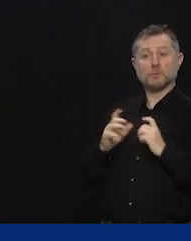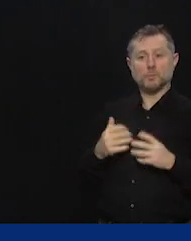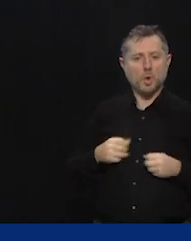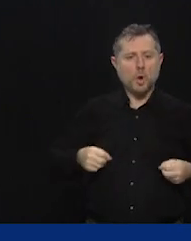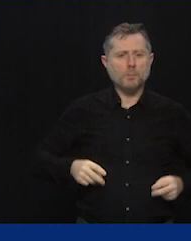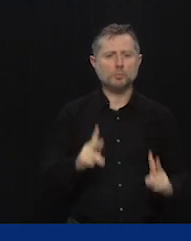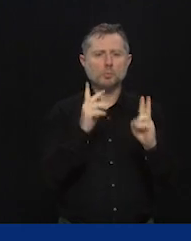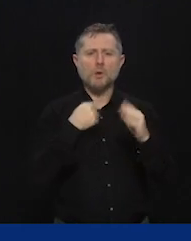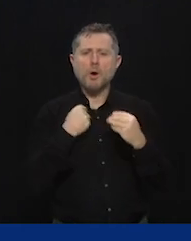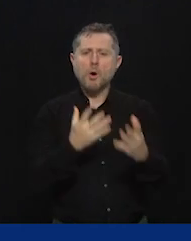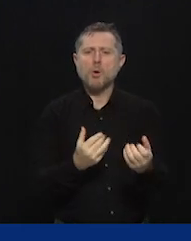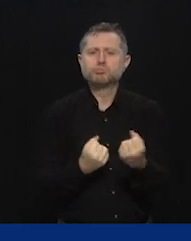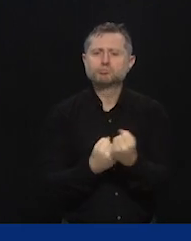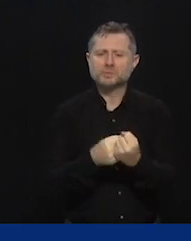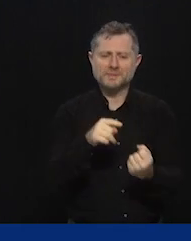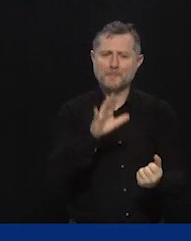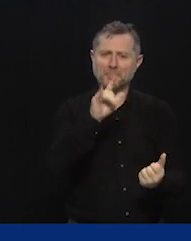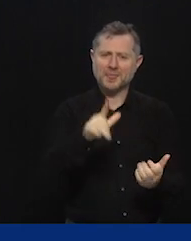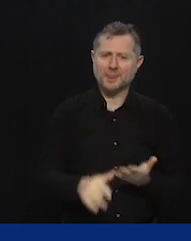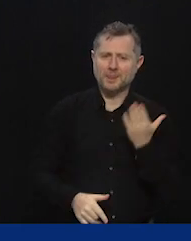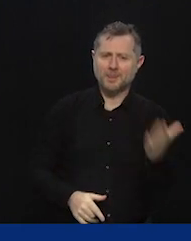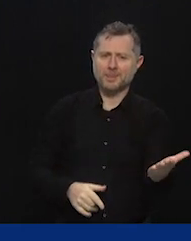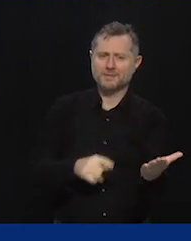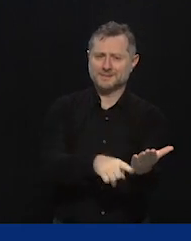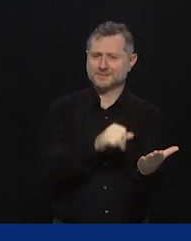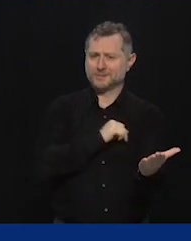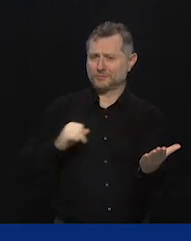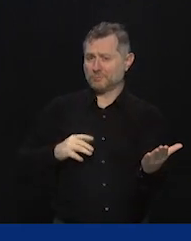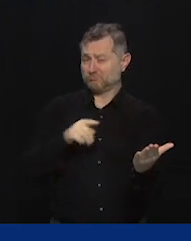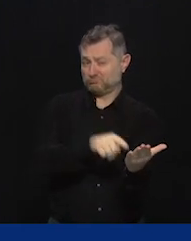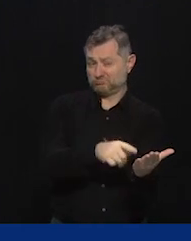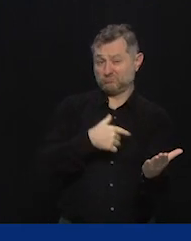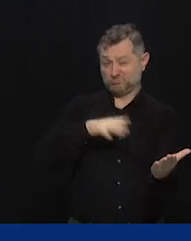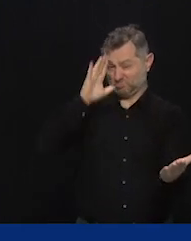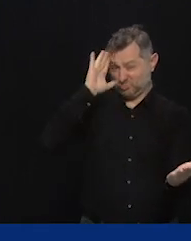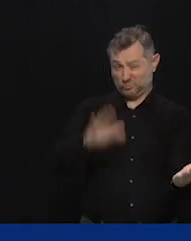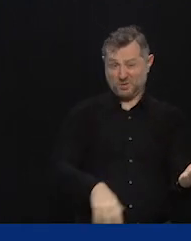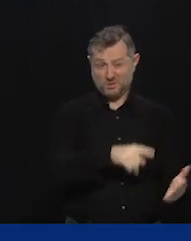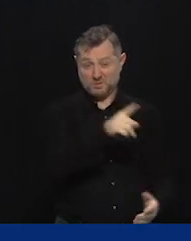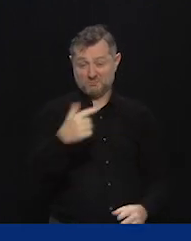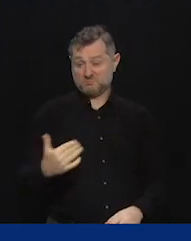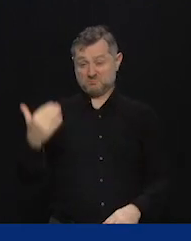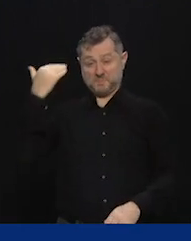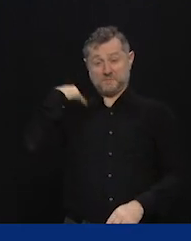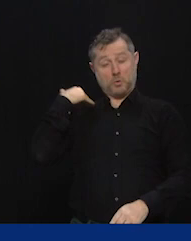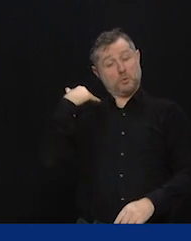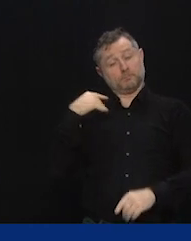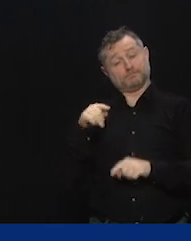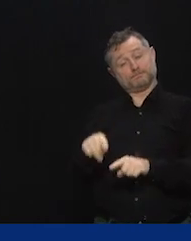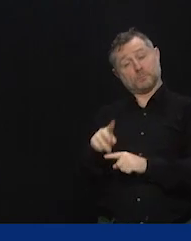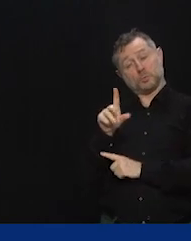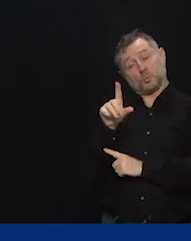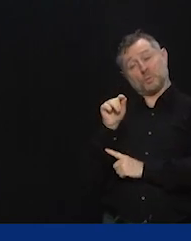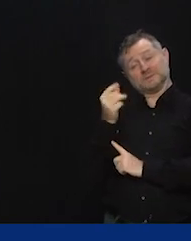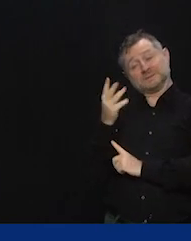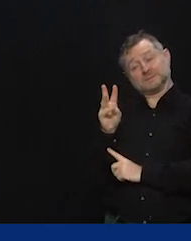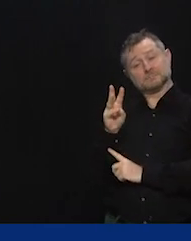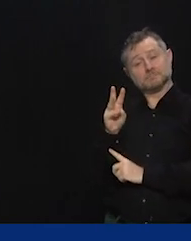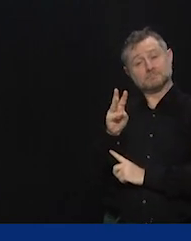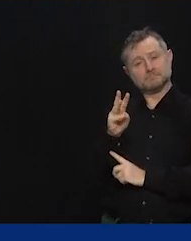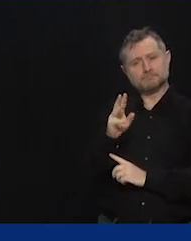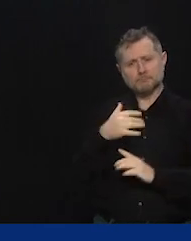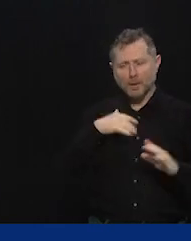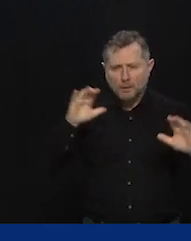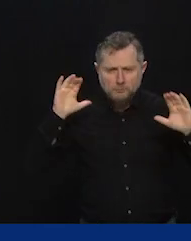leader. Back in 2016, as Dina mentioned, we heard these stories. We heard these heart-wrenching,